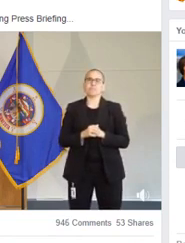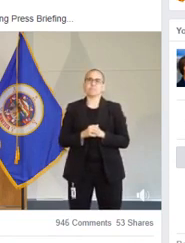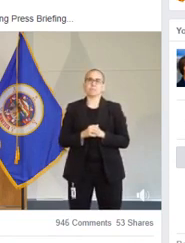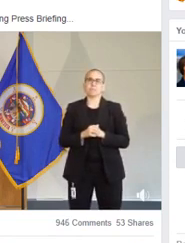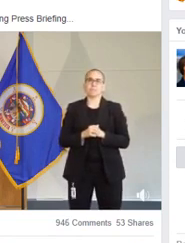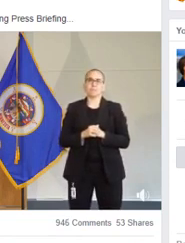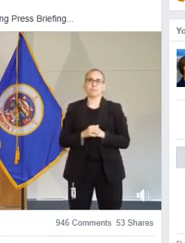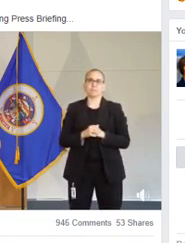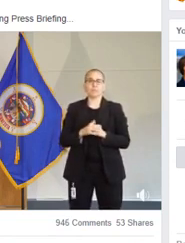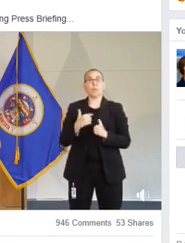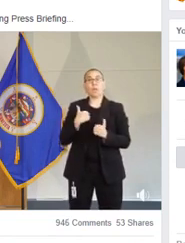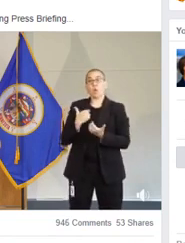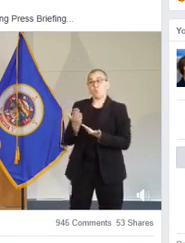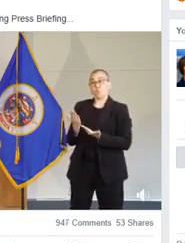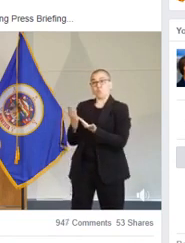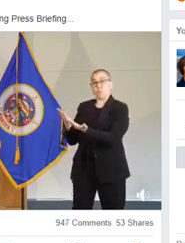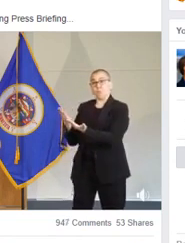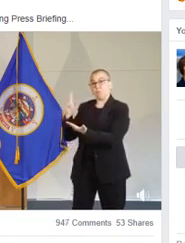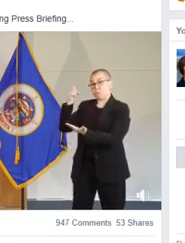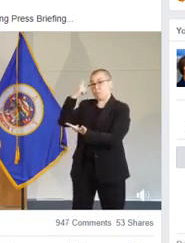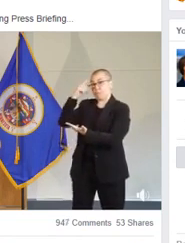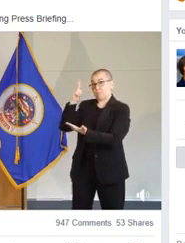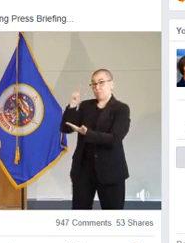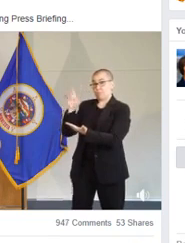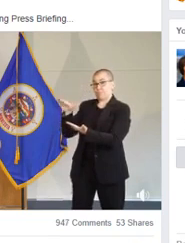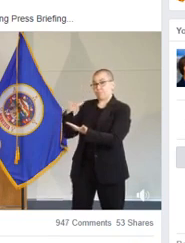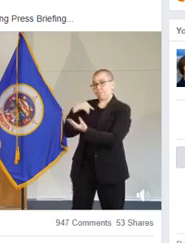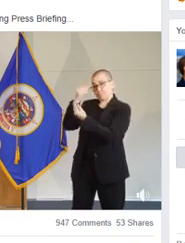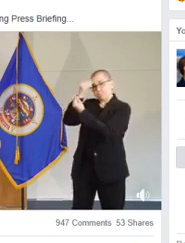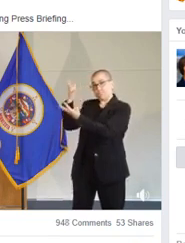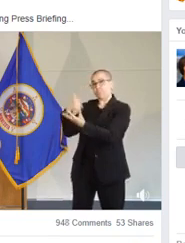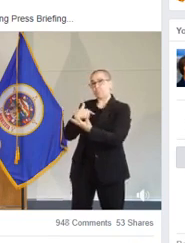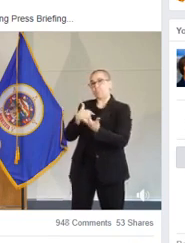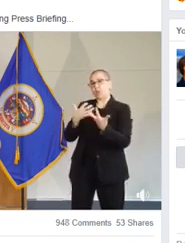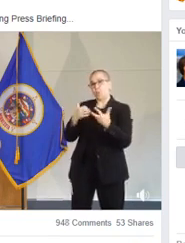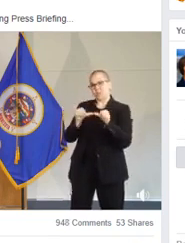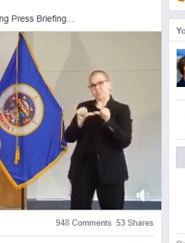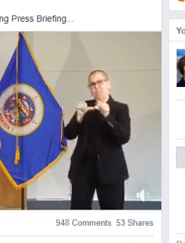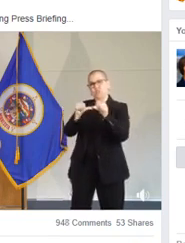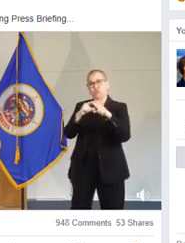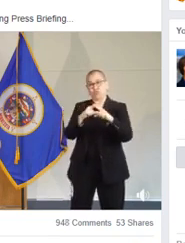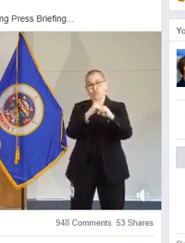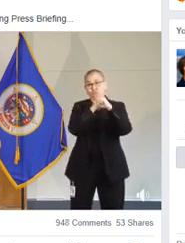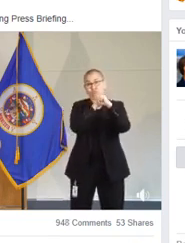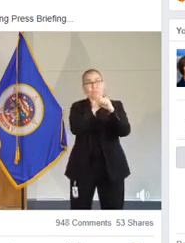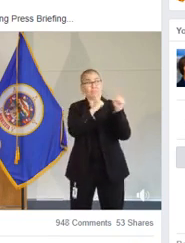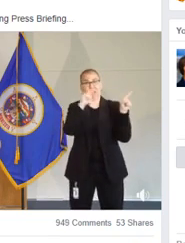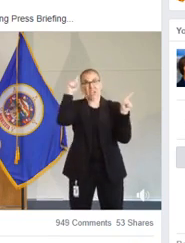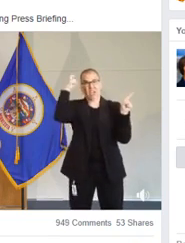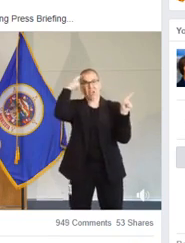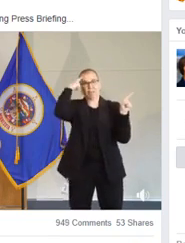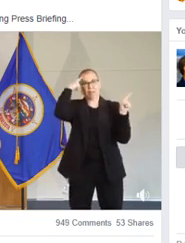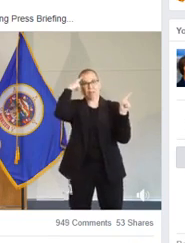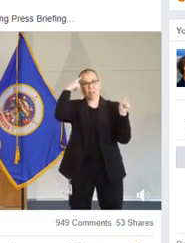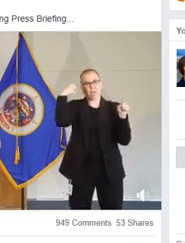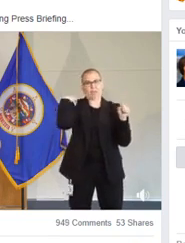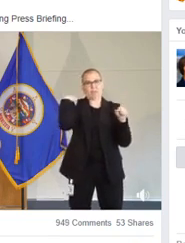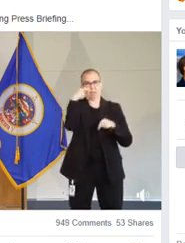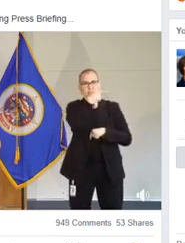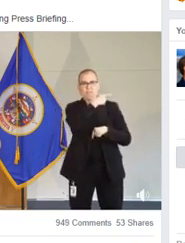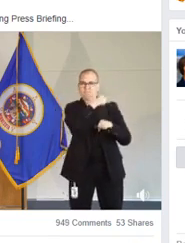to do the state capitol mission and that I continue to do the mission in support of the Minneapolis Fire